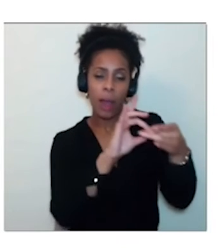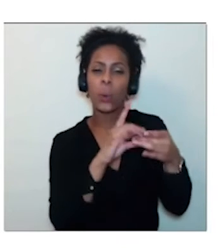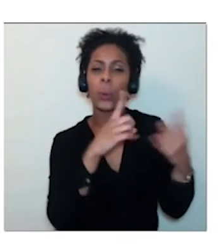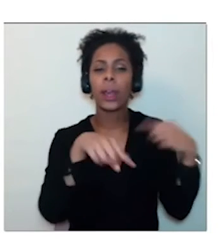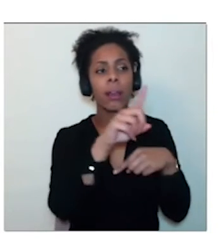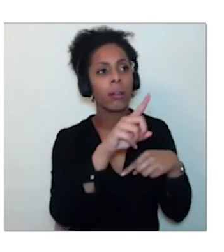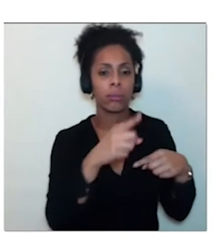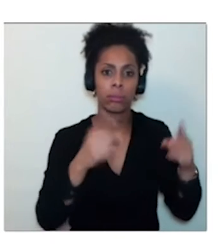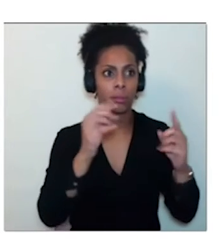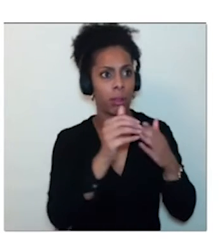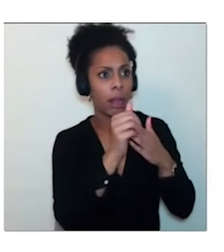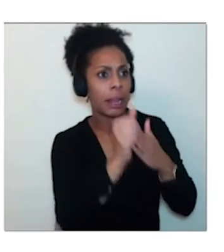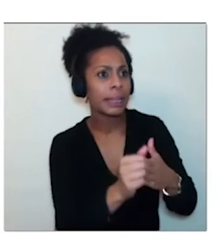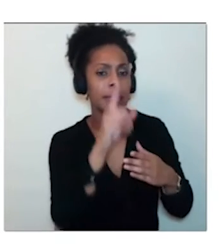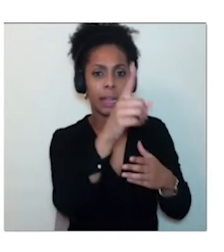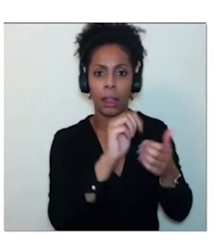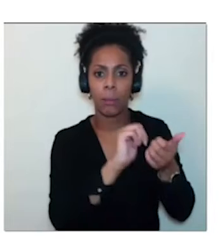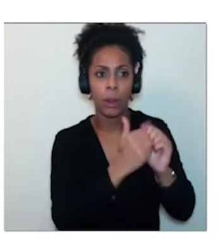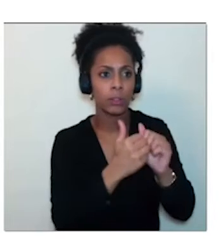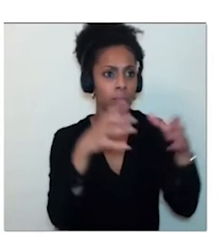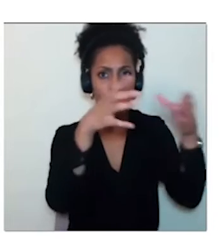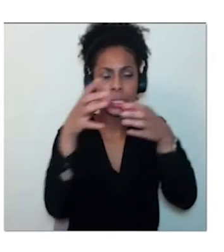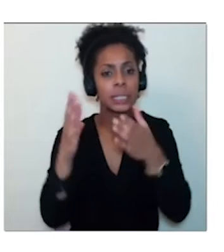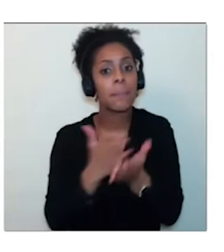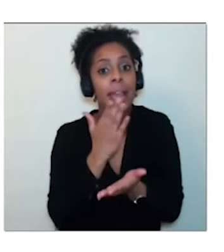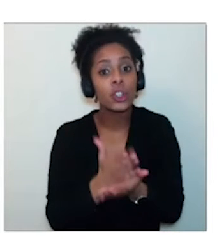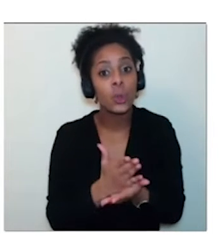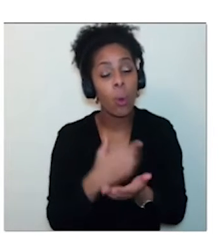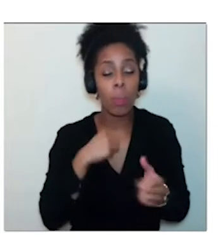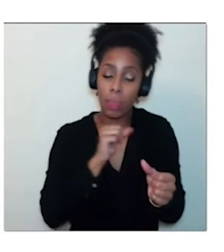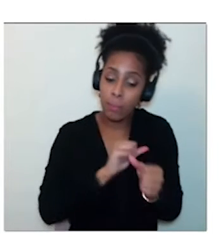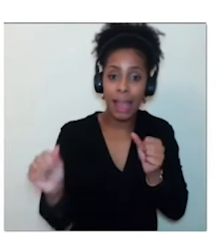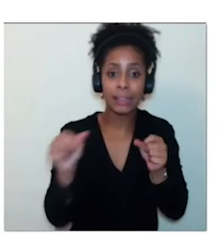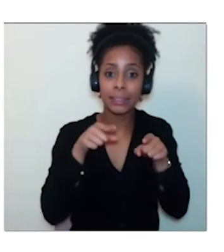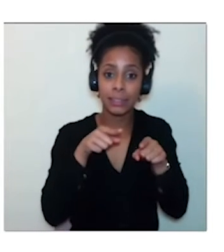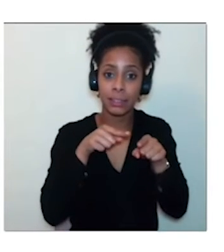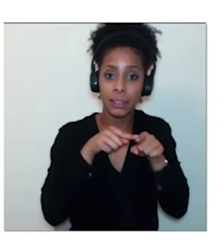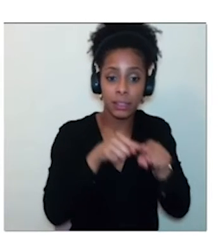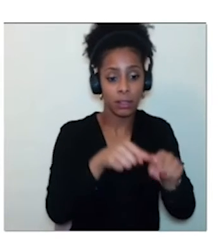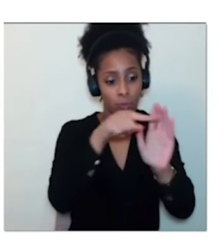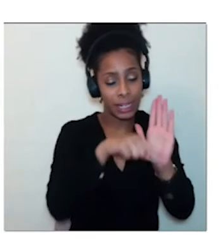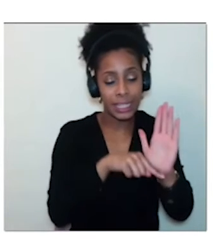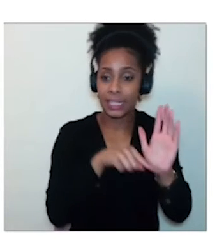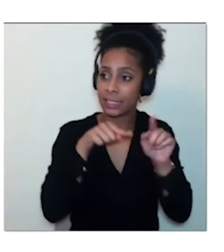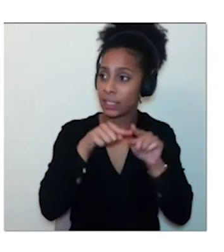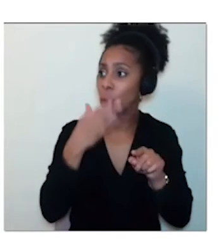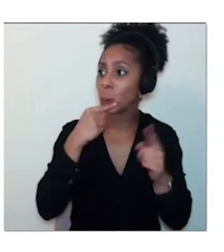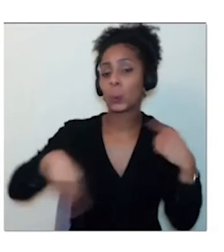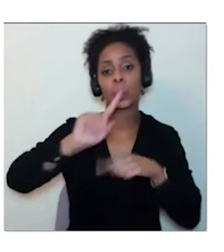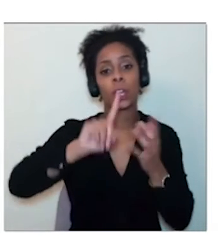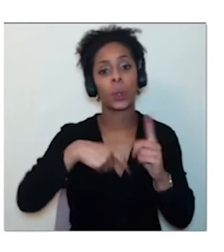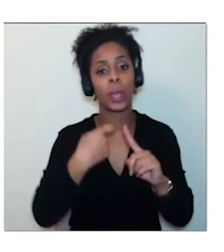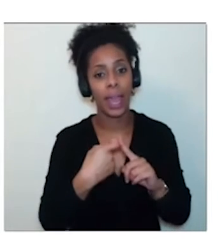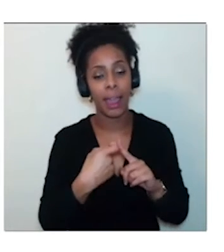bodies to ensure the best practices are applied in the UK. Those organisations include the DAISY Consortium,